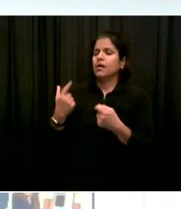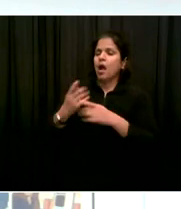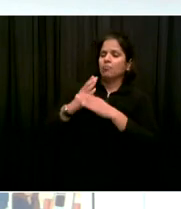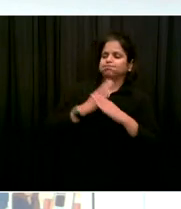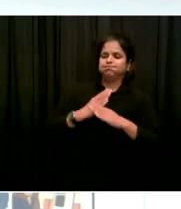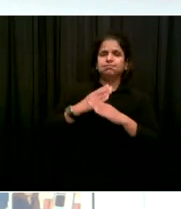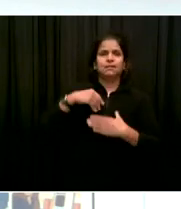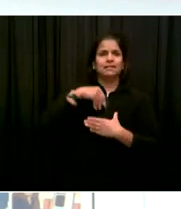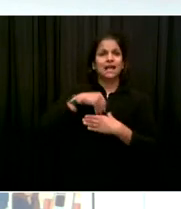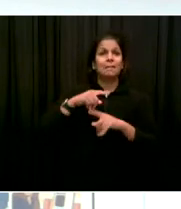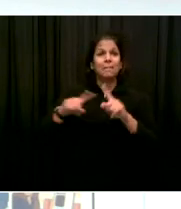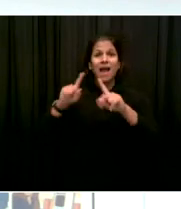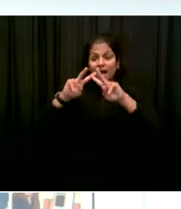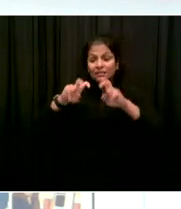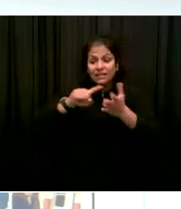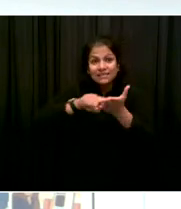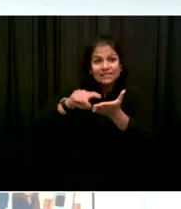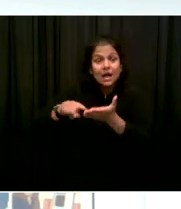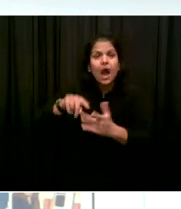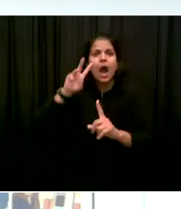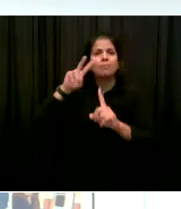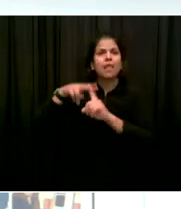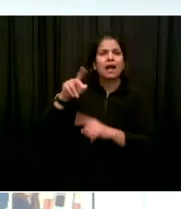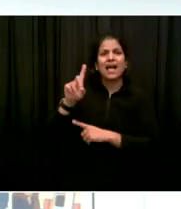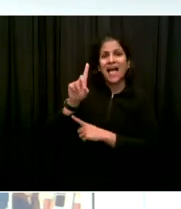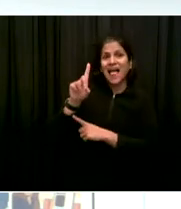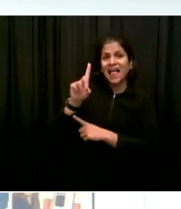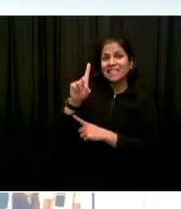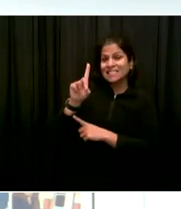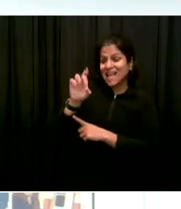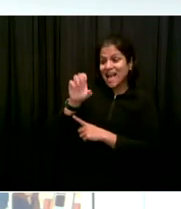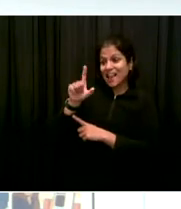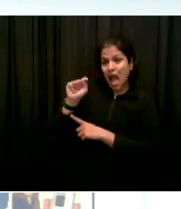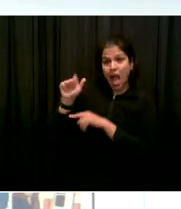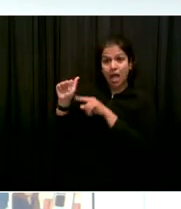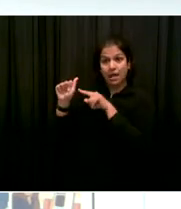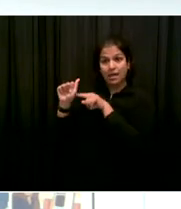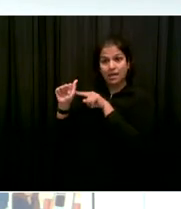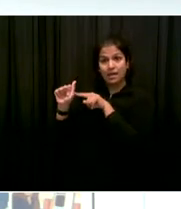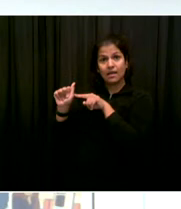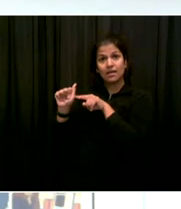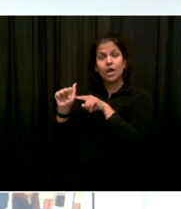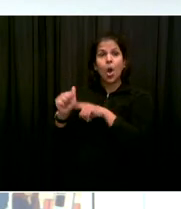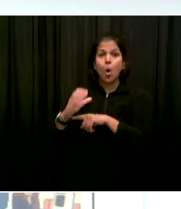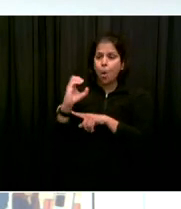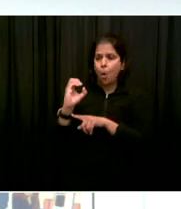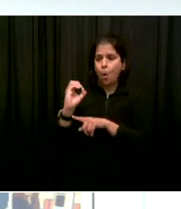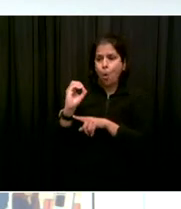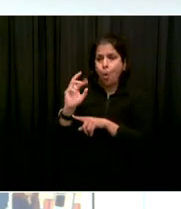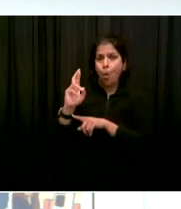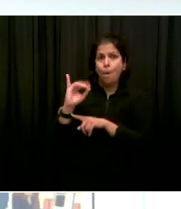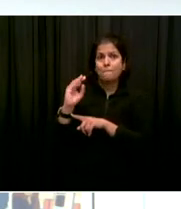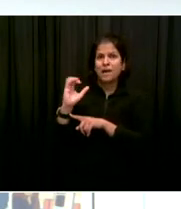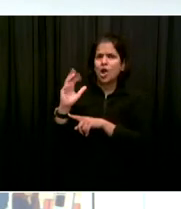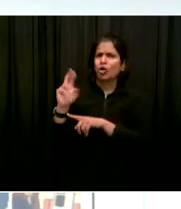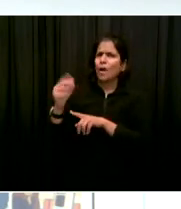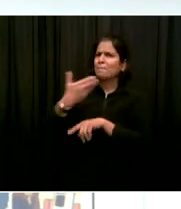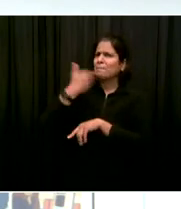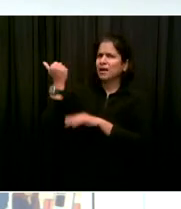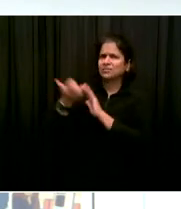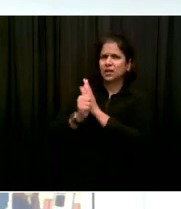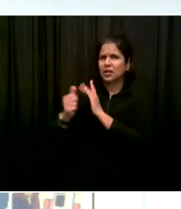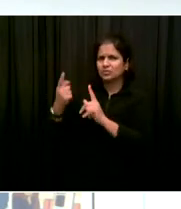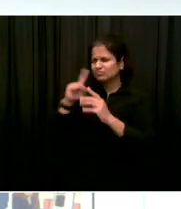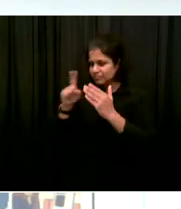of Omicron's greater ability to evade the immune system, someone who has only had prior infection and is